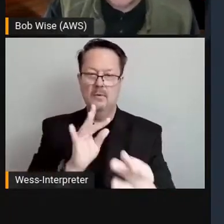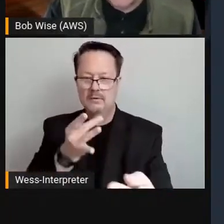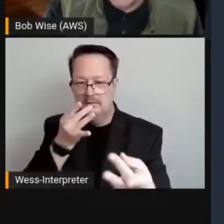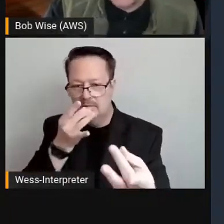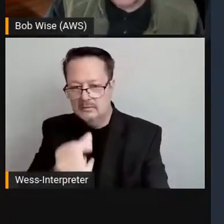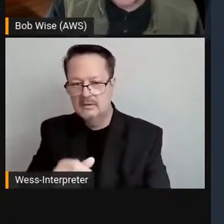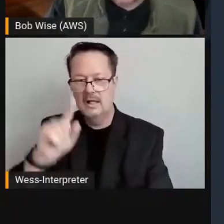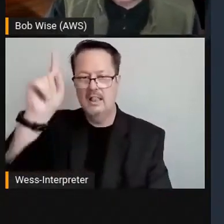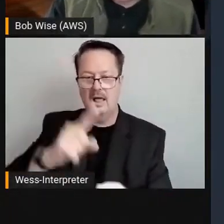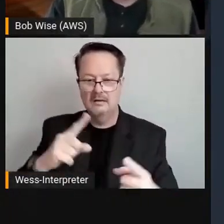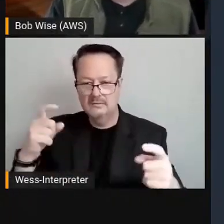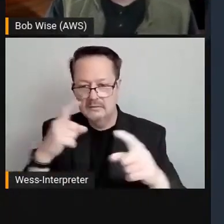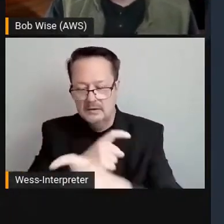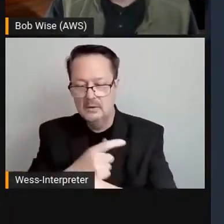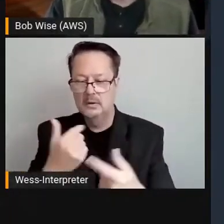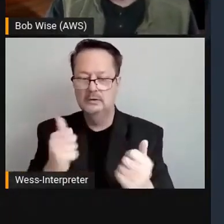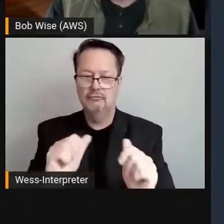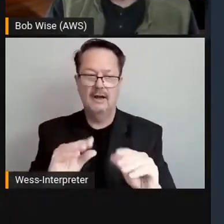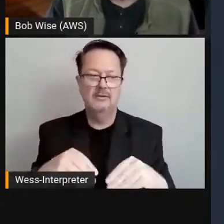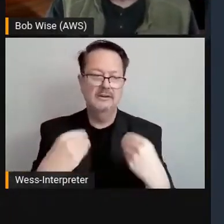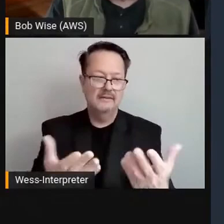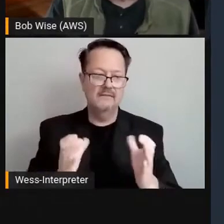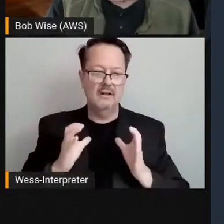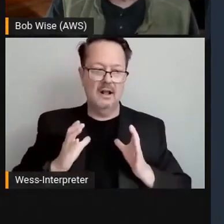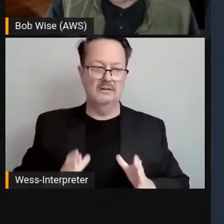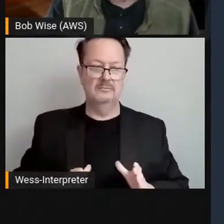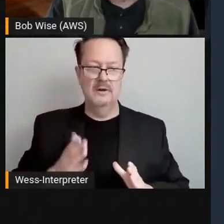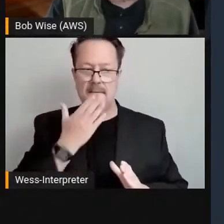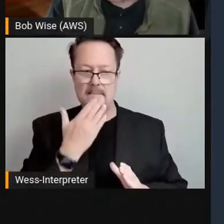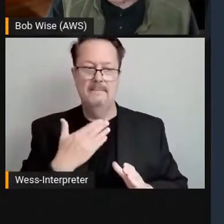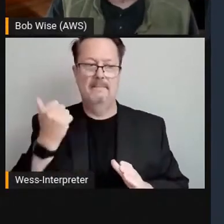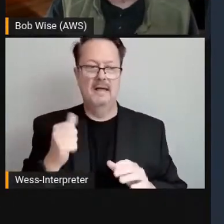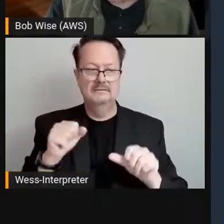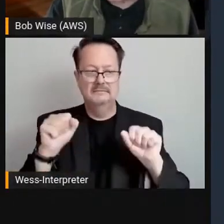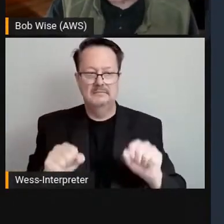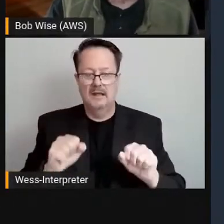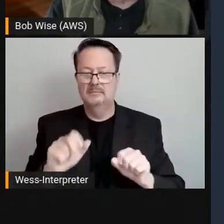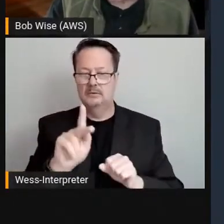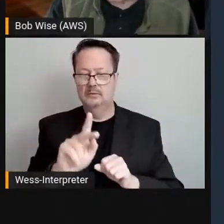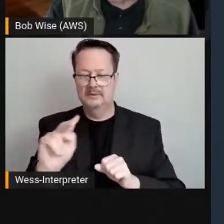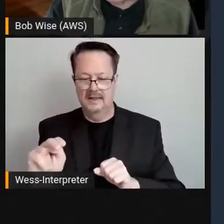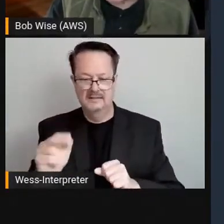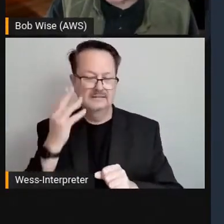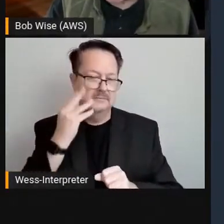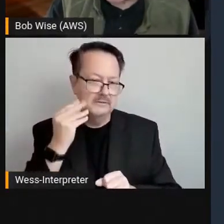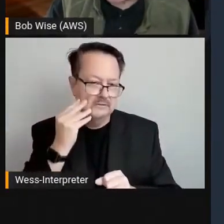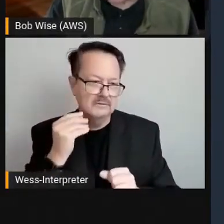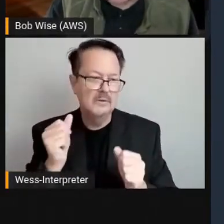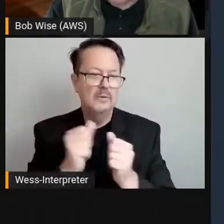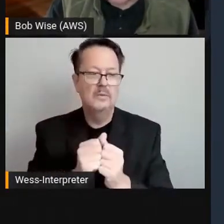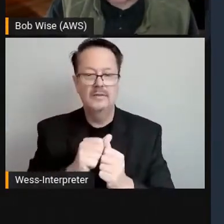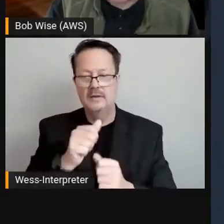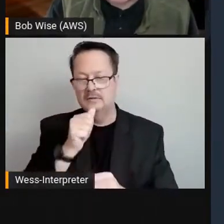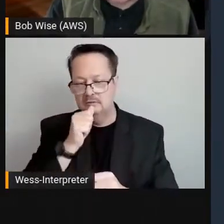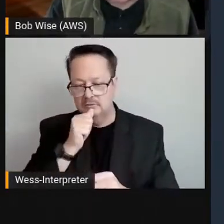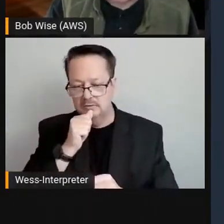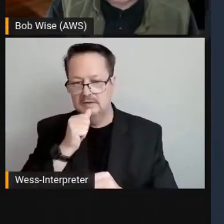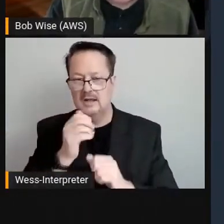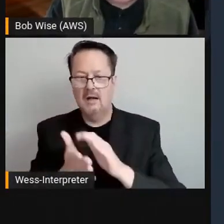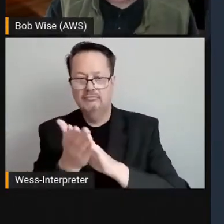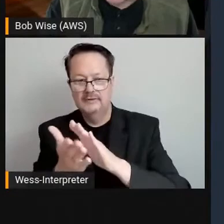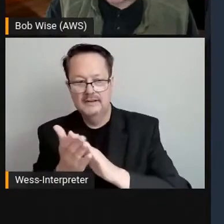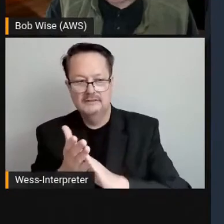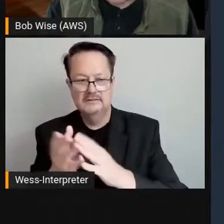toil. We strive to deliver customers the best possible Kubernetes experience with security, operations, scaling